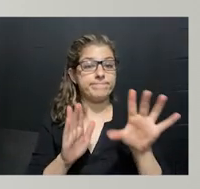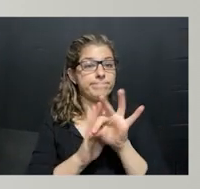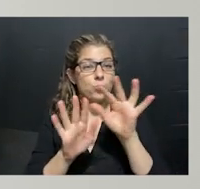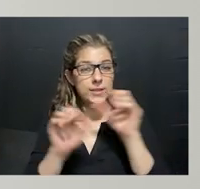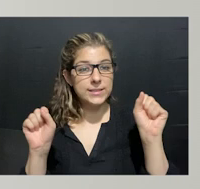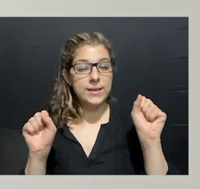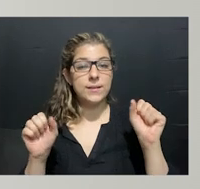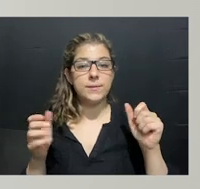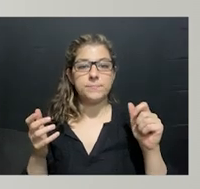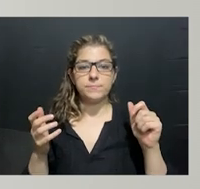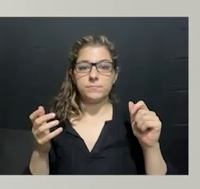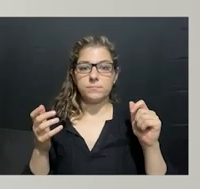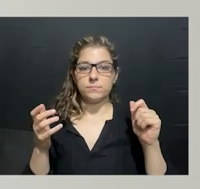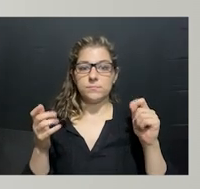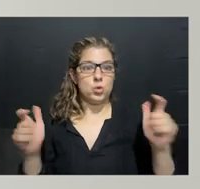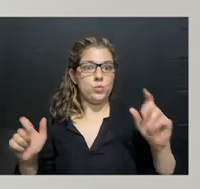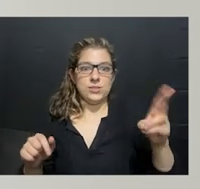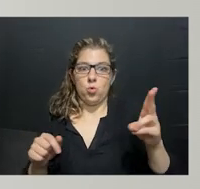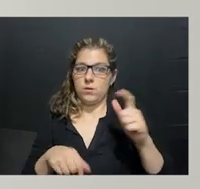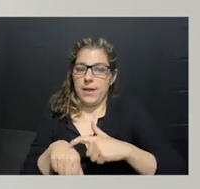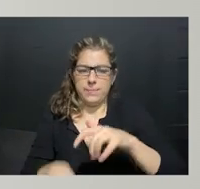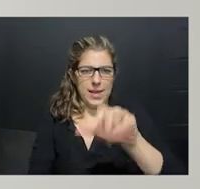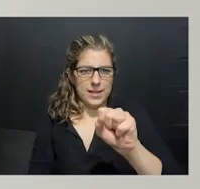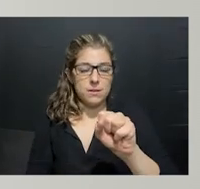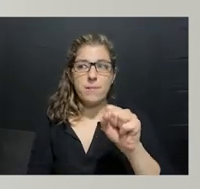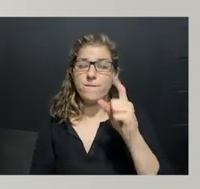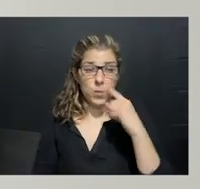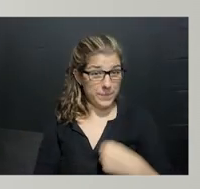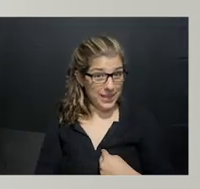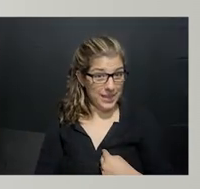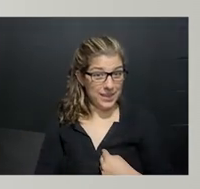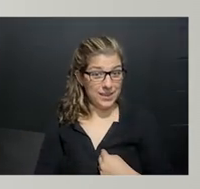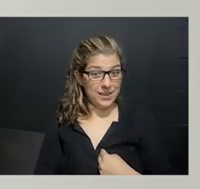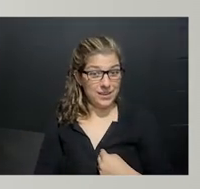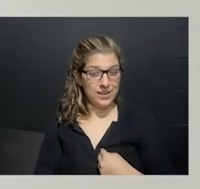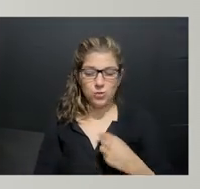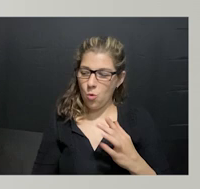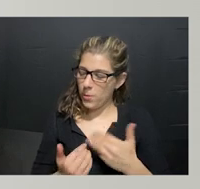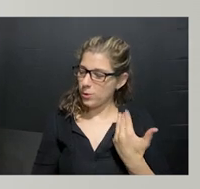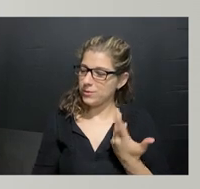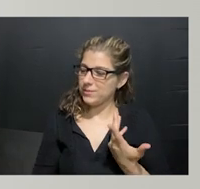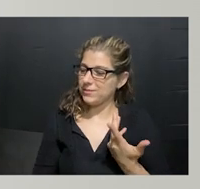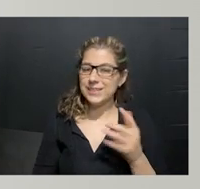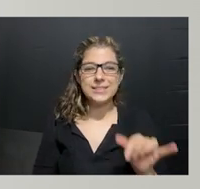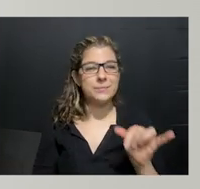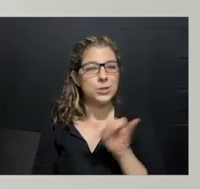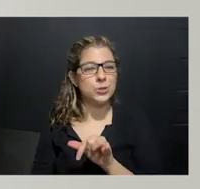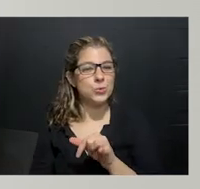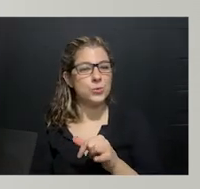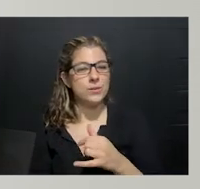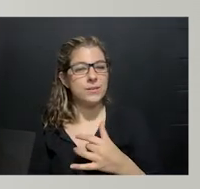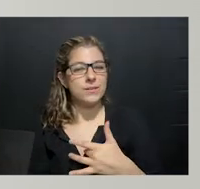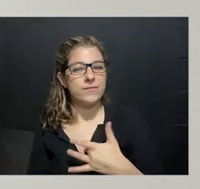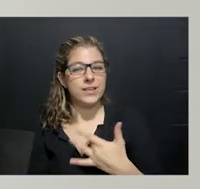elected president is a huge historical moment. But for me, it's almost similar to the sensation that